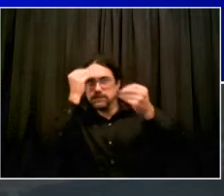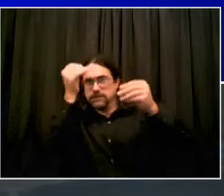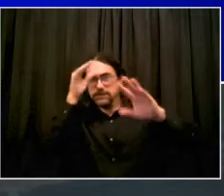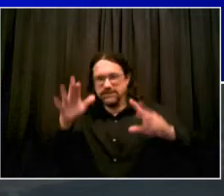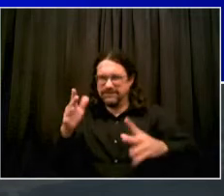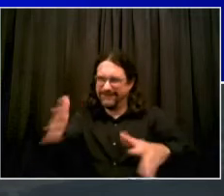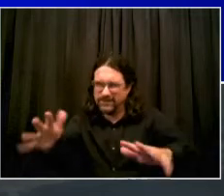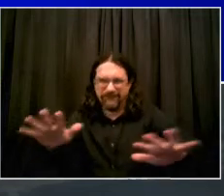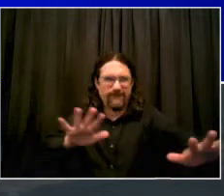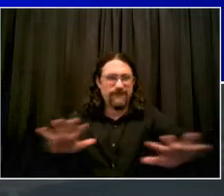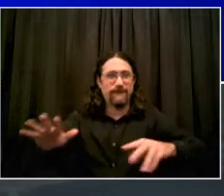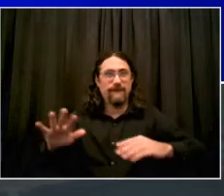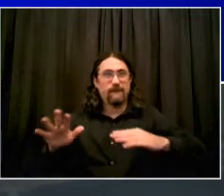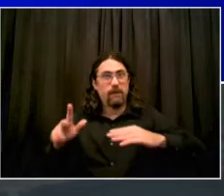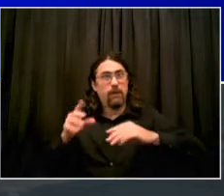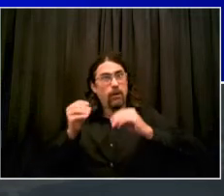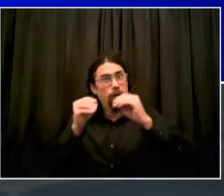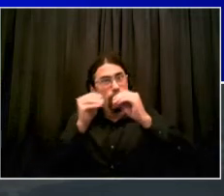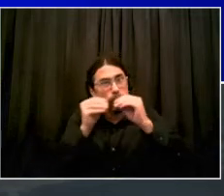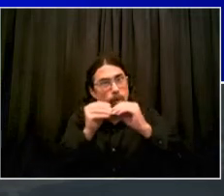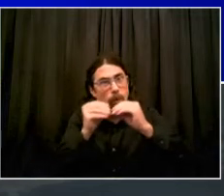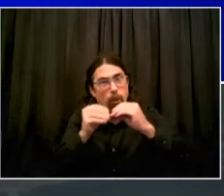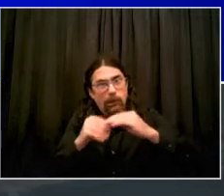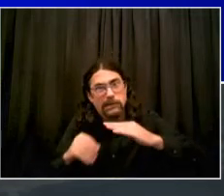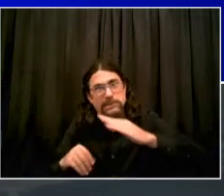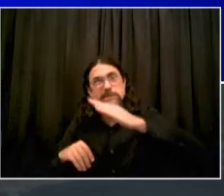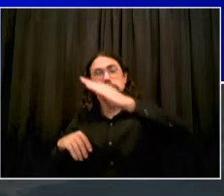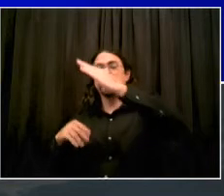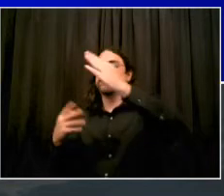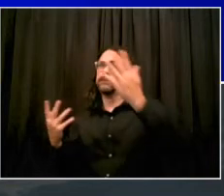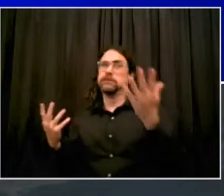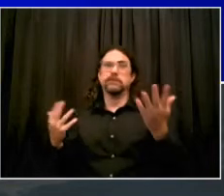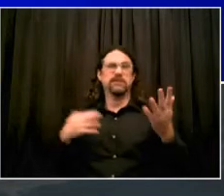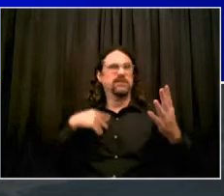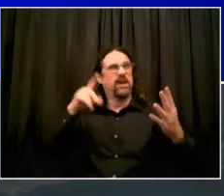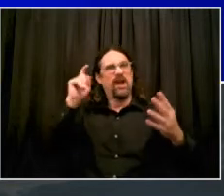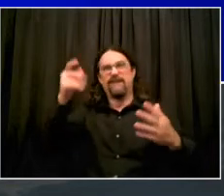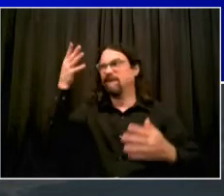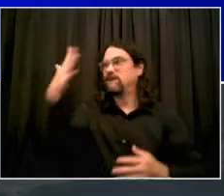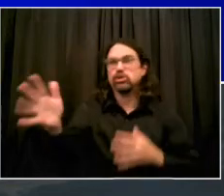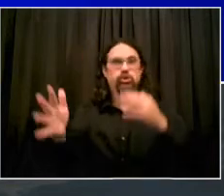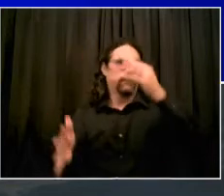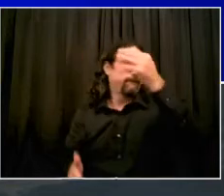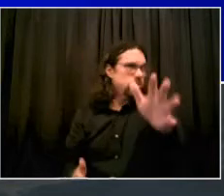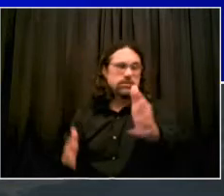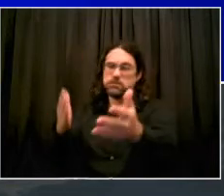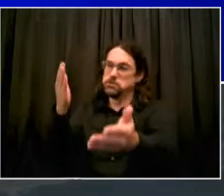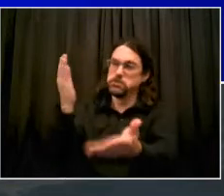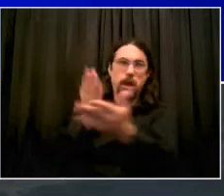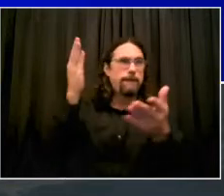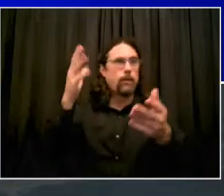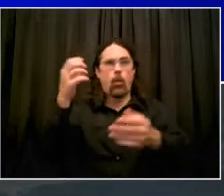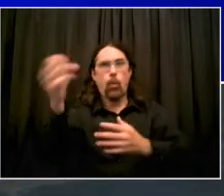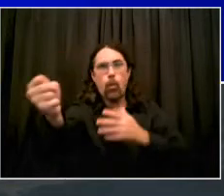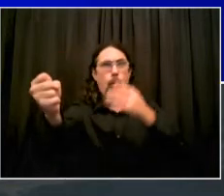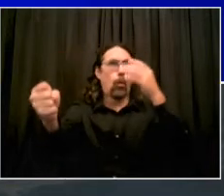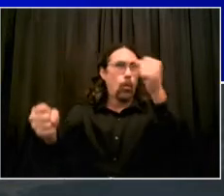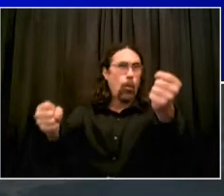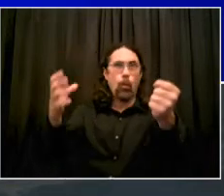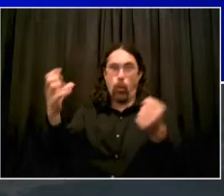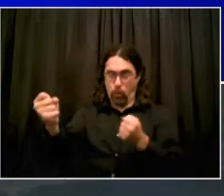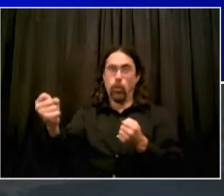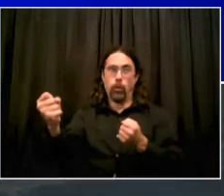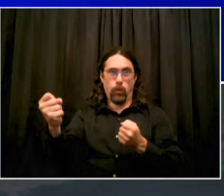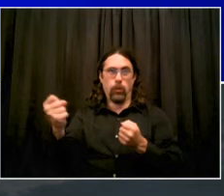my first message today is the thing that everyone can do. Go get tested. To everyone in those 9